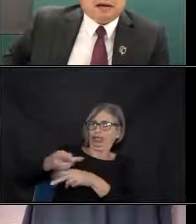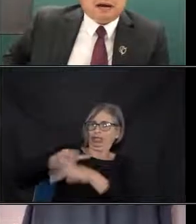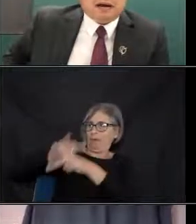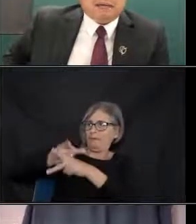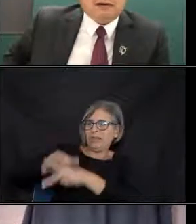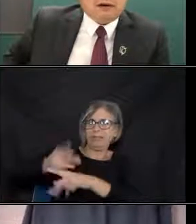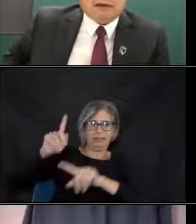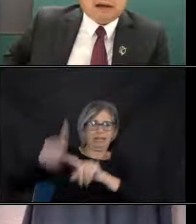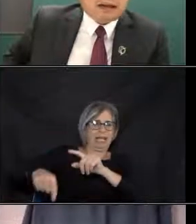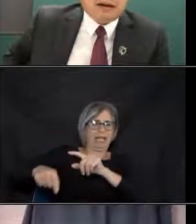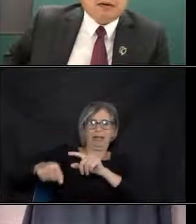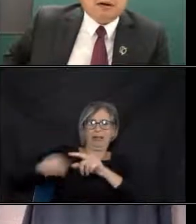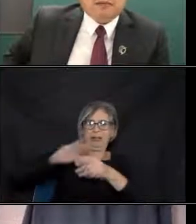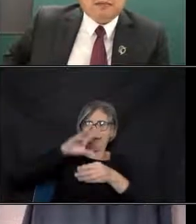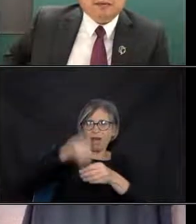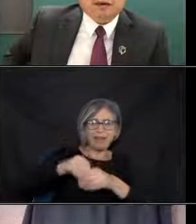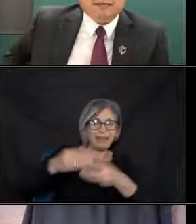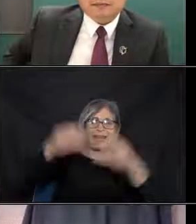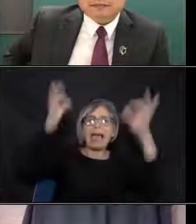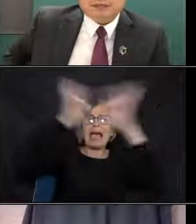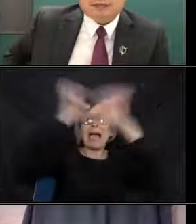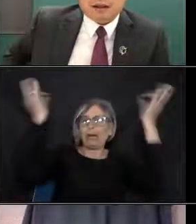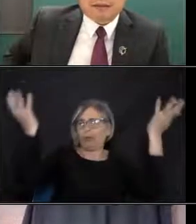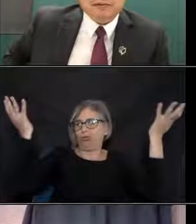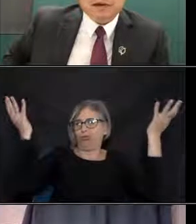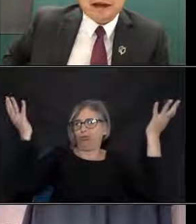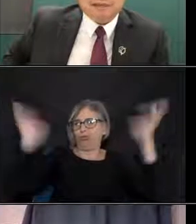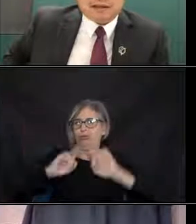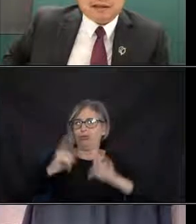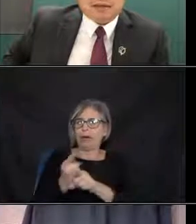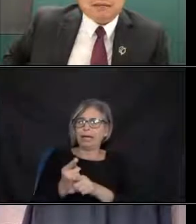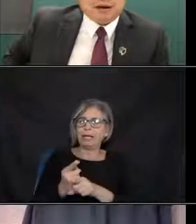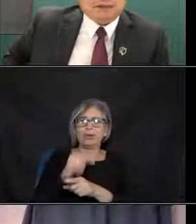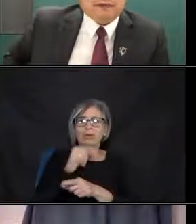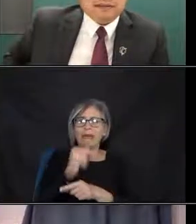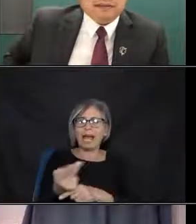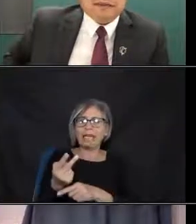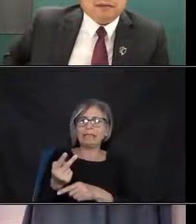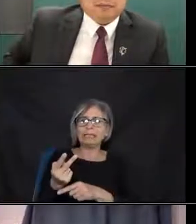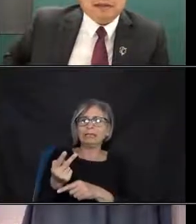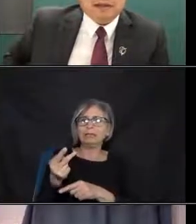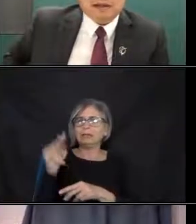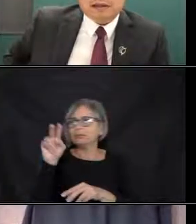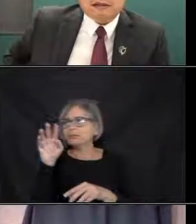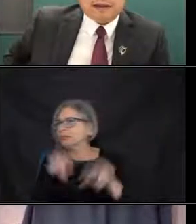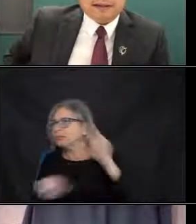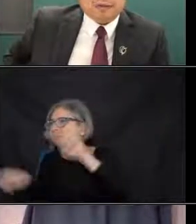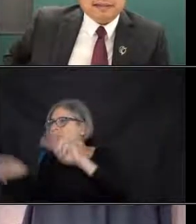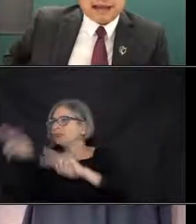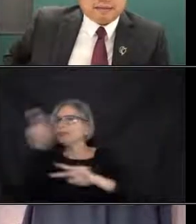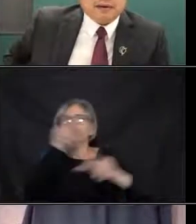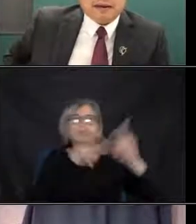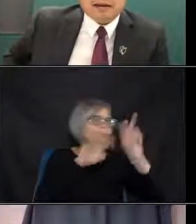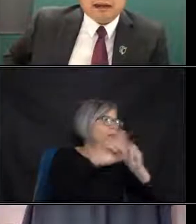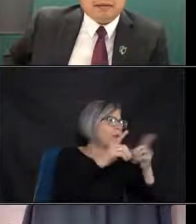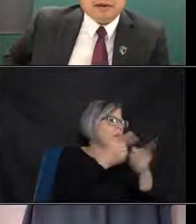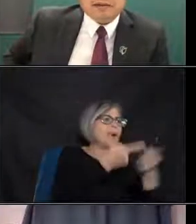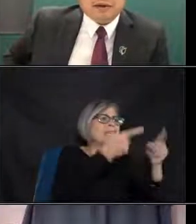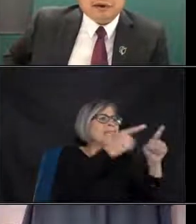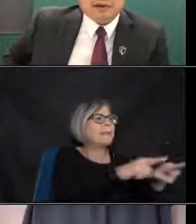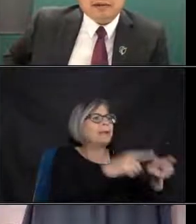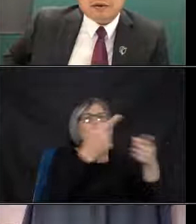her involvement? I don't know, right? Because we're not speaking to all of these departments to find out what's happening and